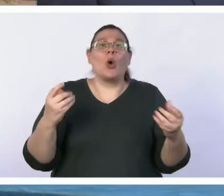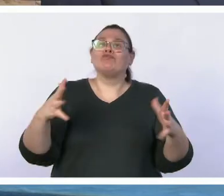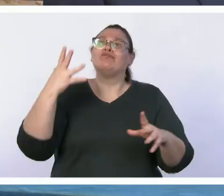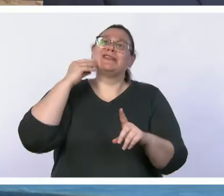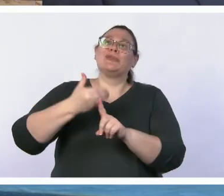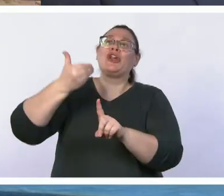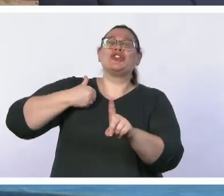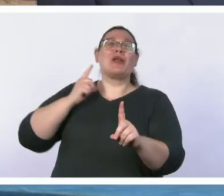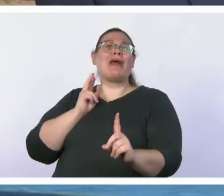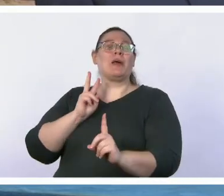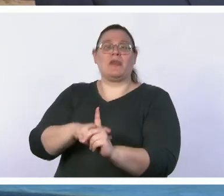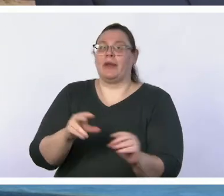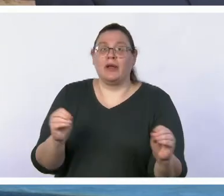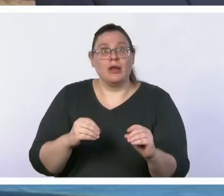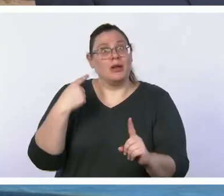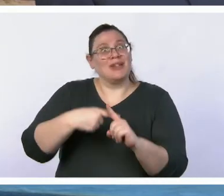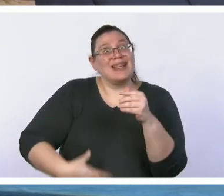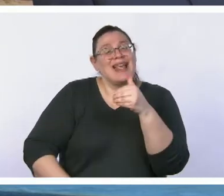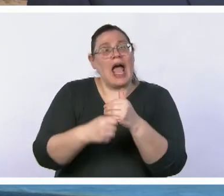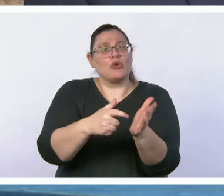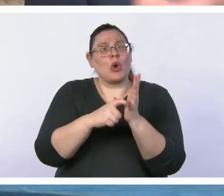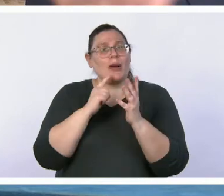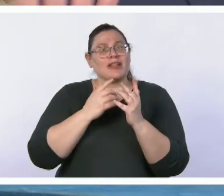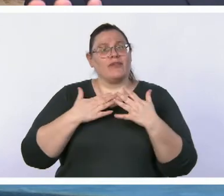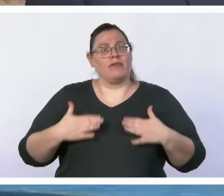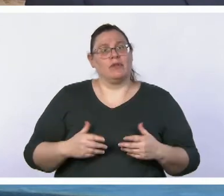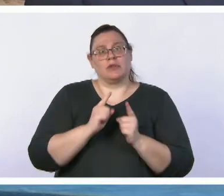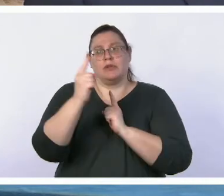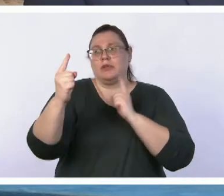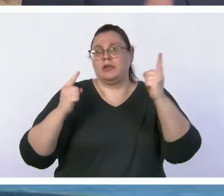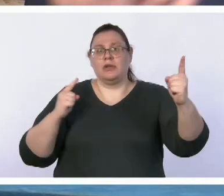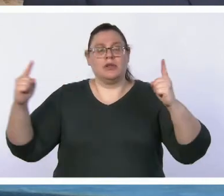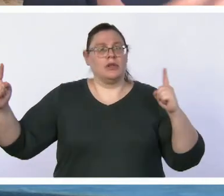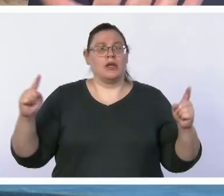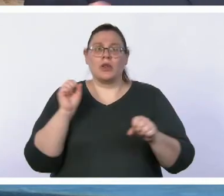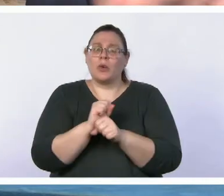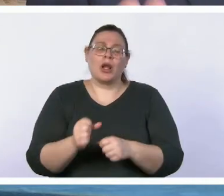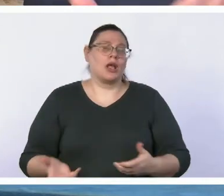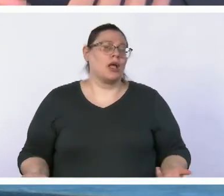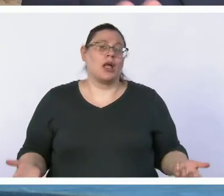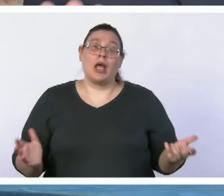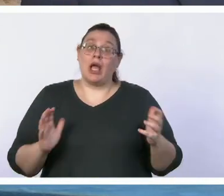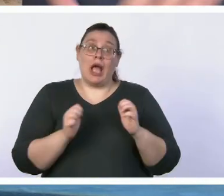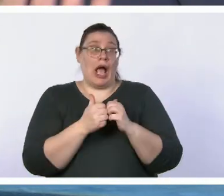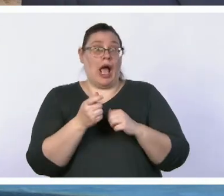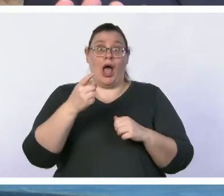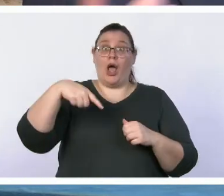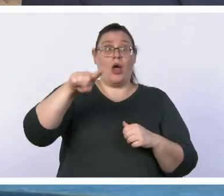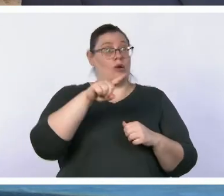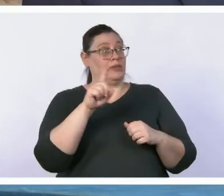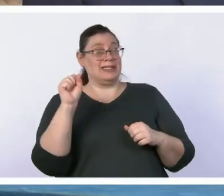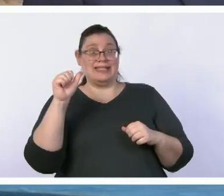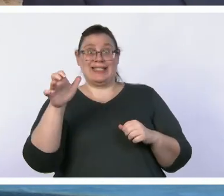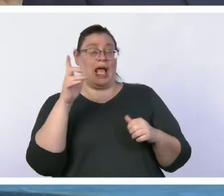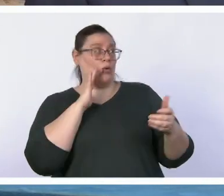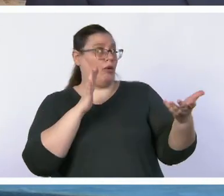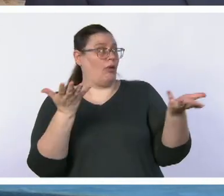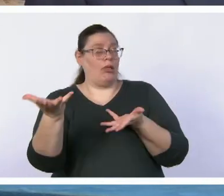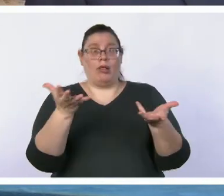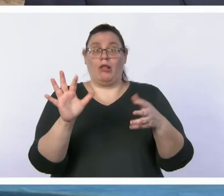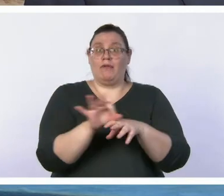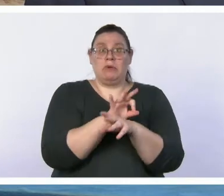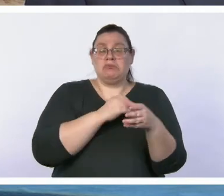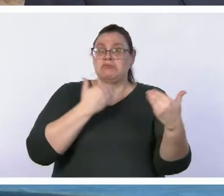You add to that the social distancing requirements and just the work of the Capitol. I don't know how they're going to be able to function.